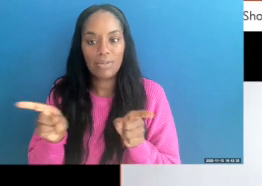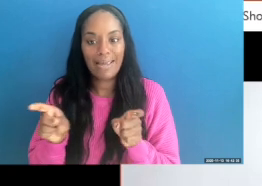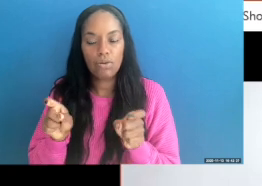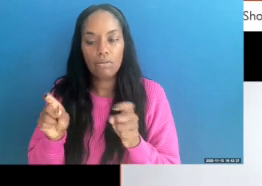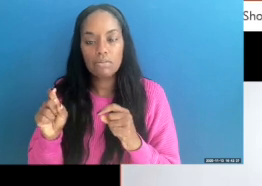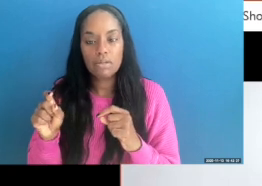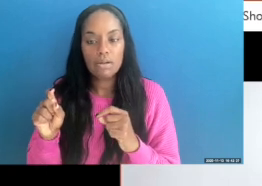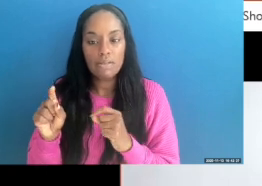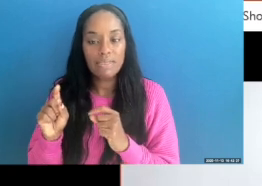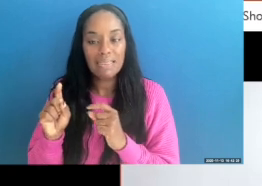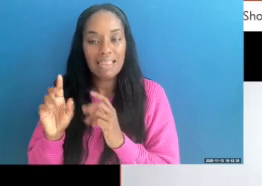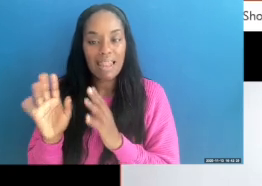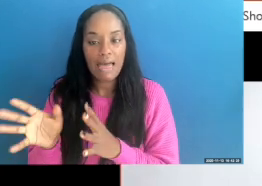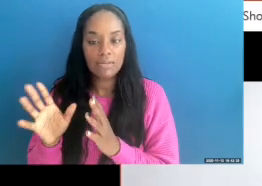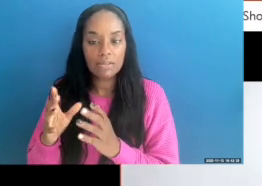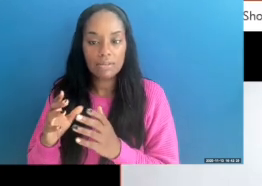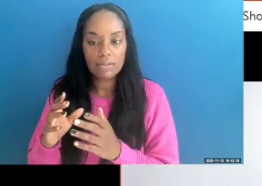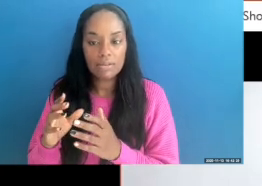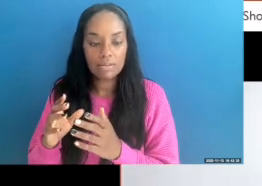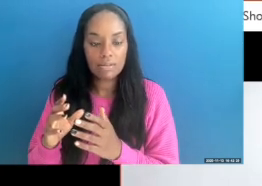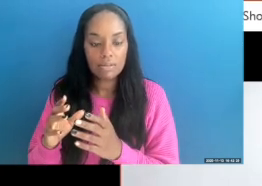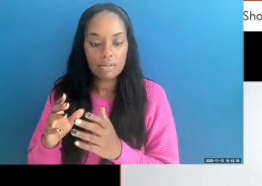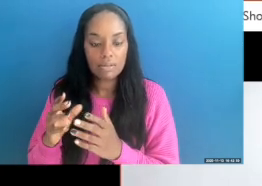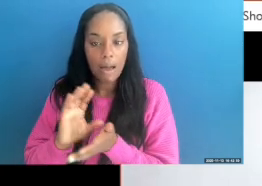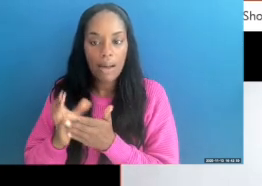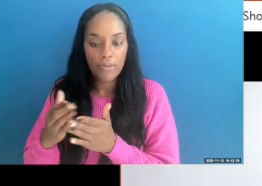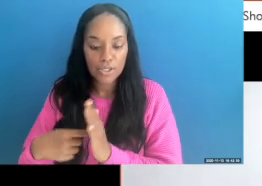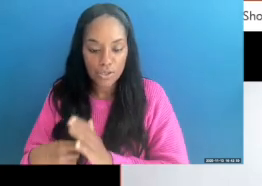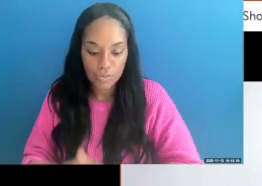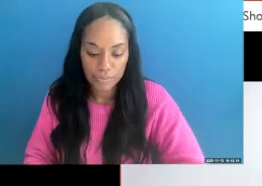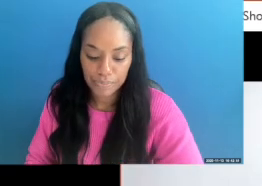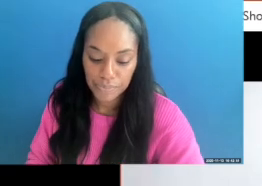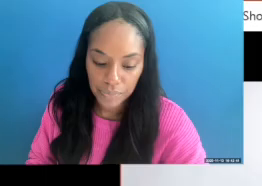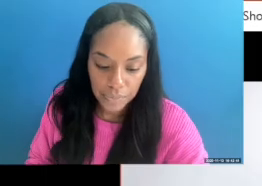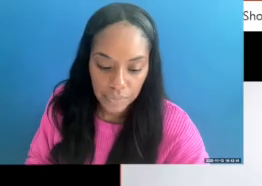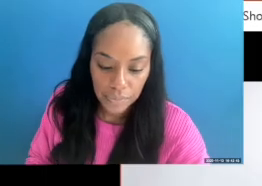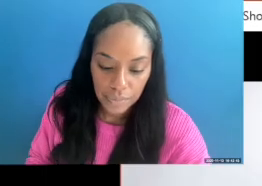to be able to handle the balance due amount.